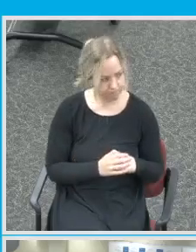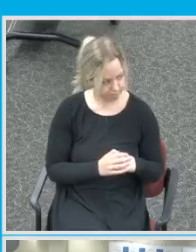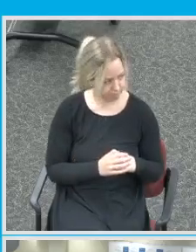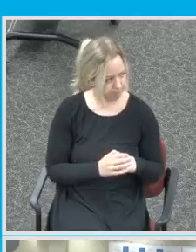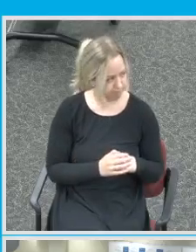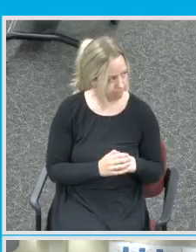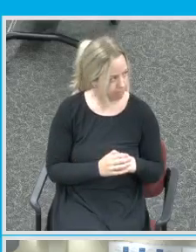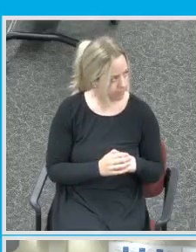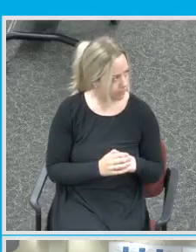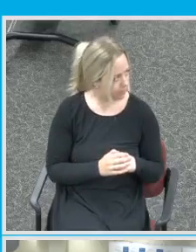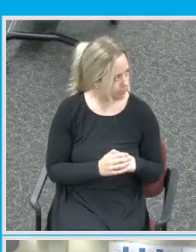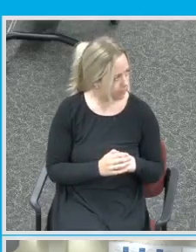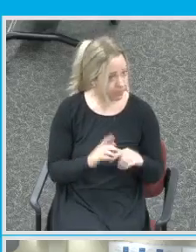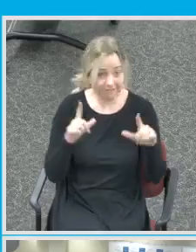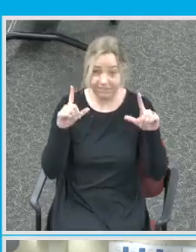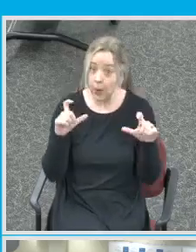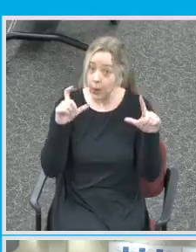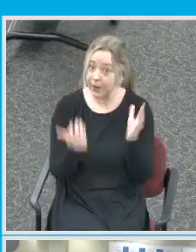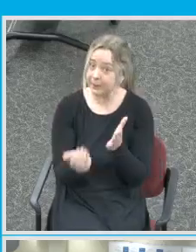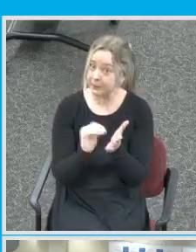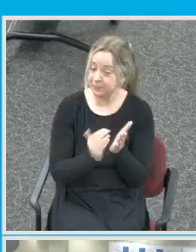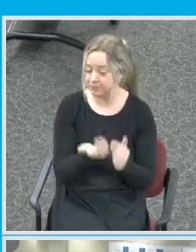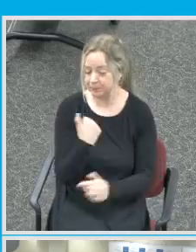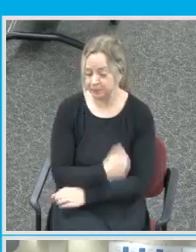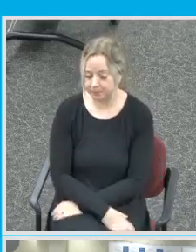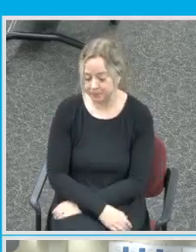Photo? Okay.